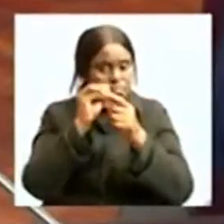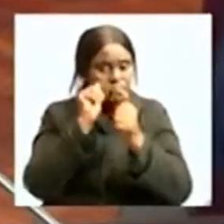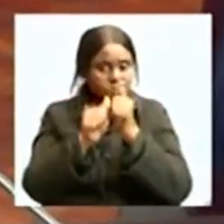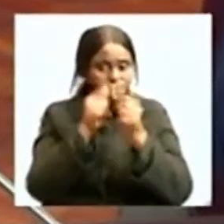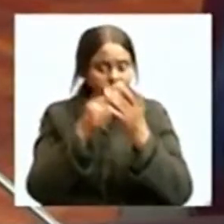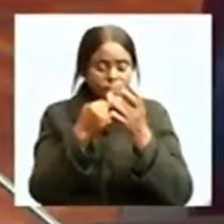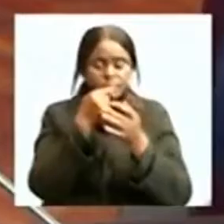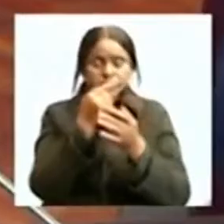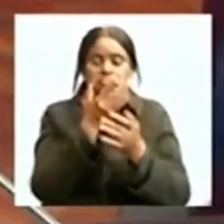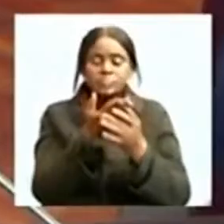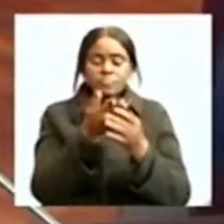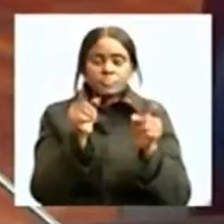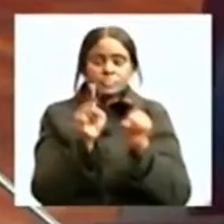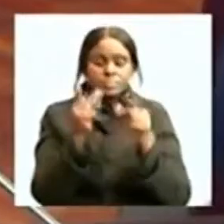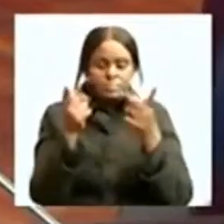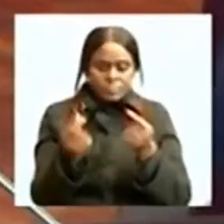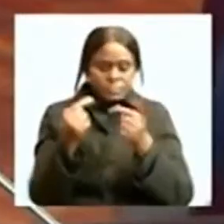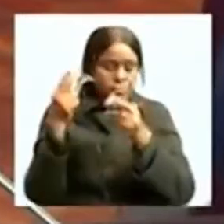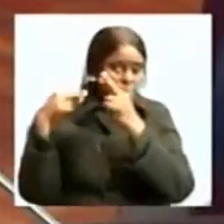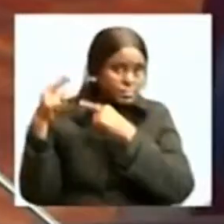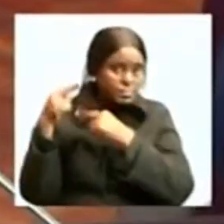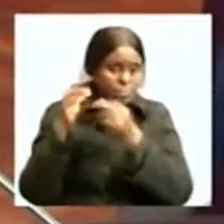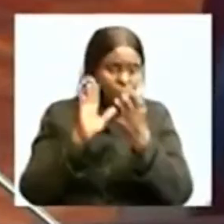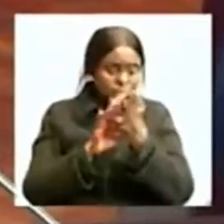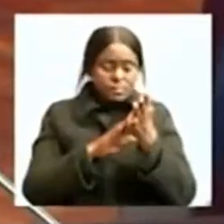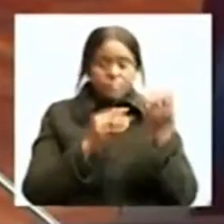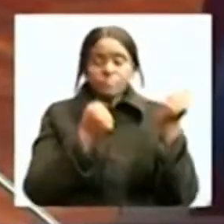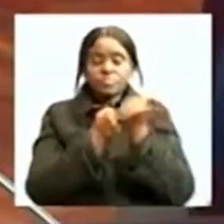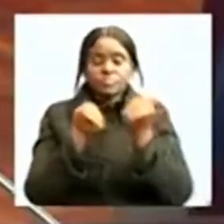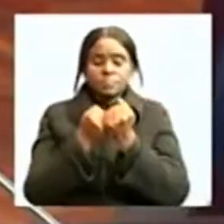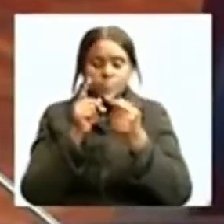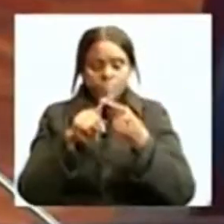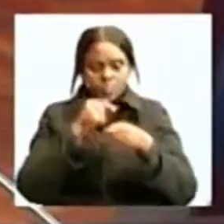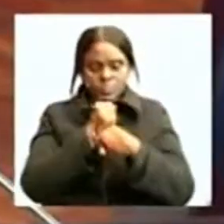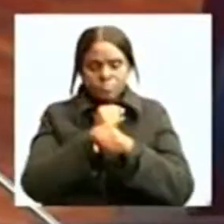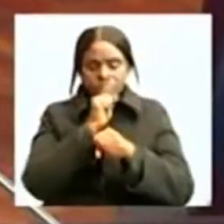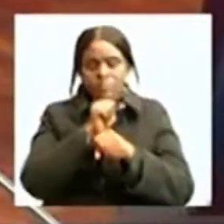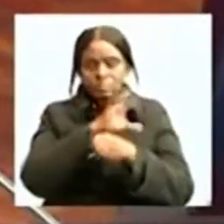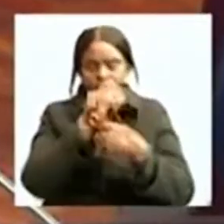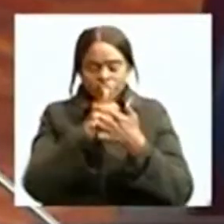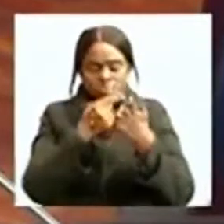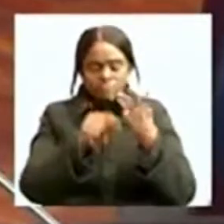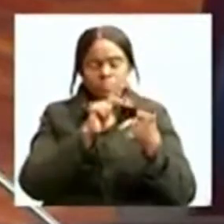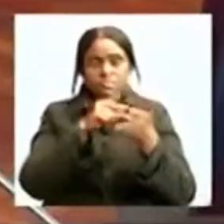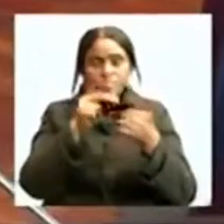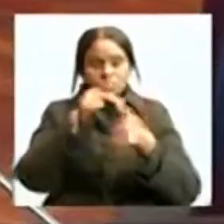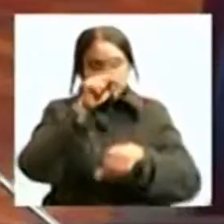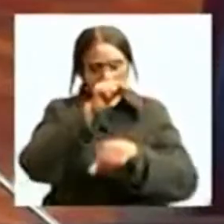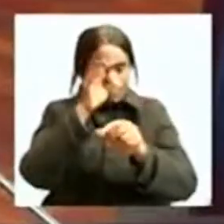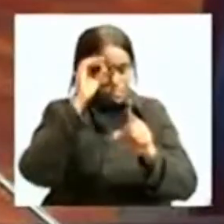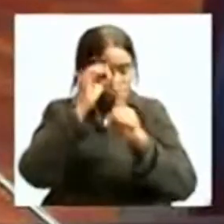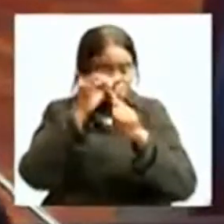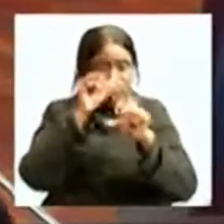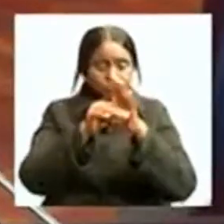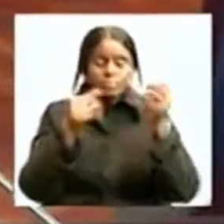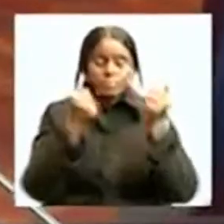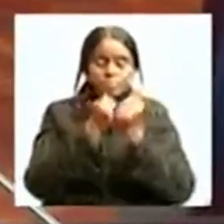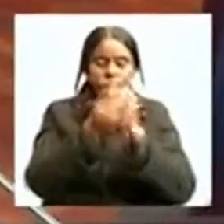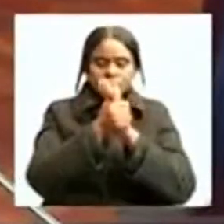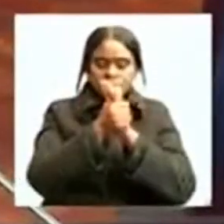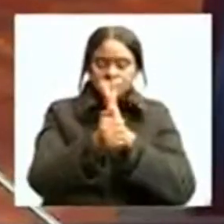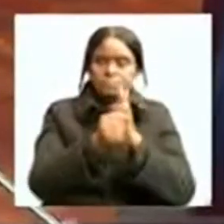entails regularly review bursary applications to ensure alignment with program objectives, particularly in supporting